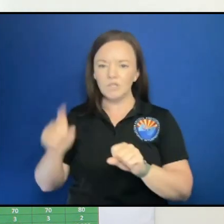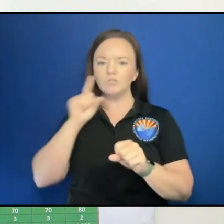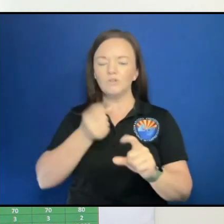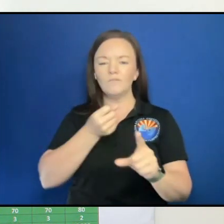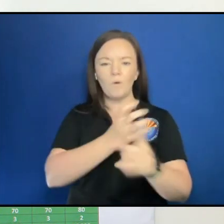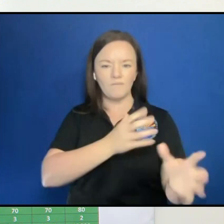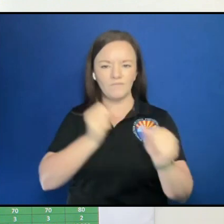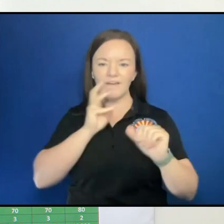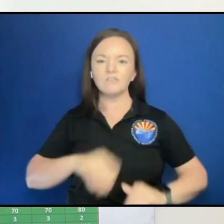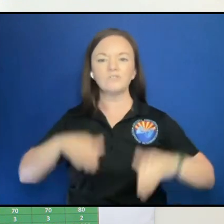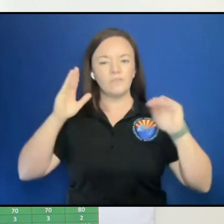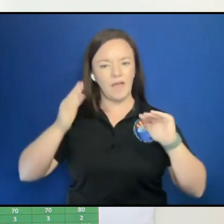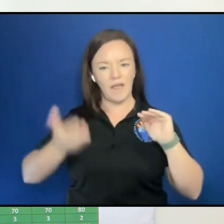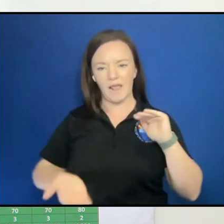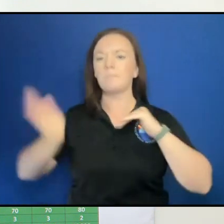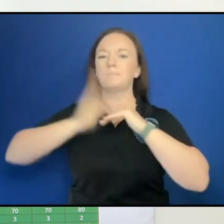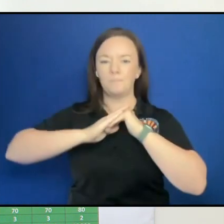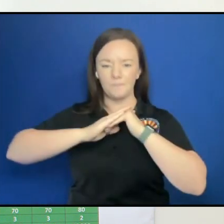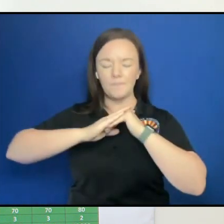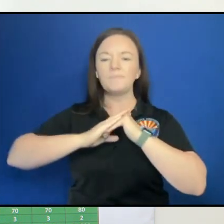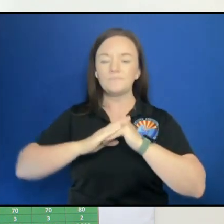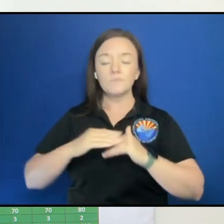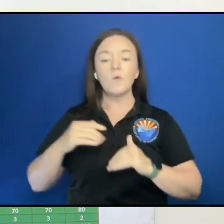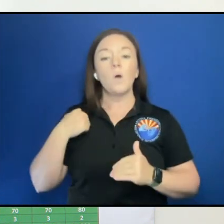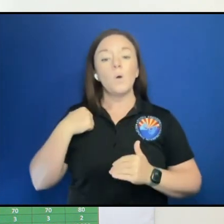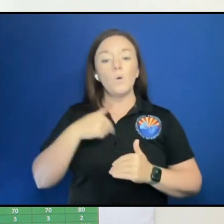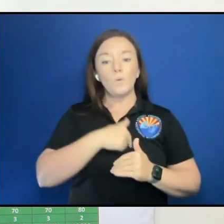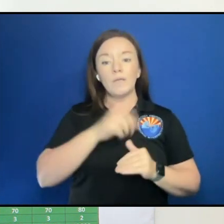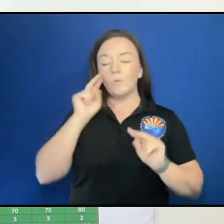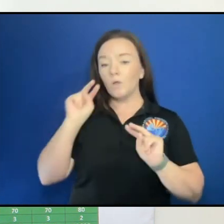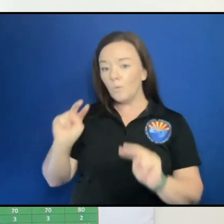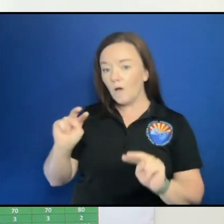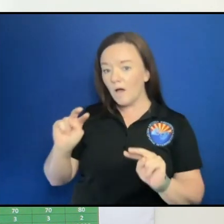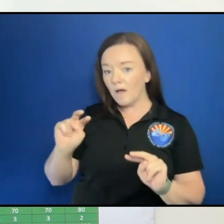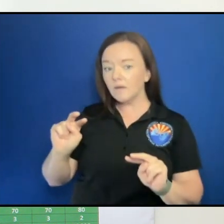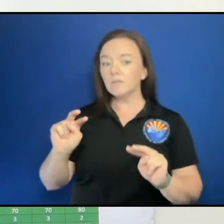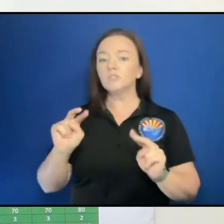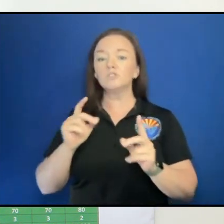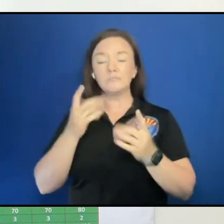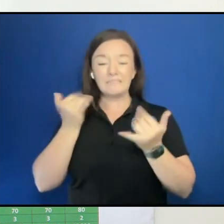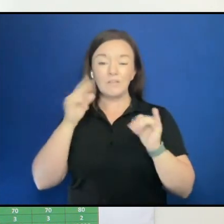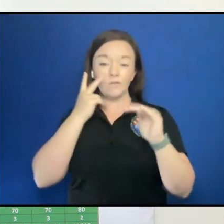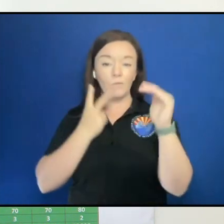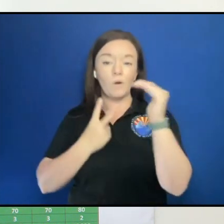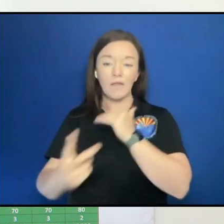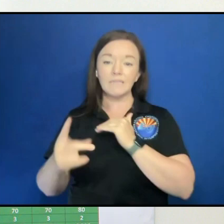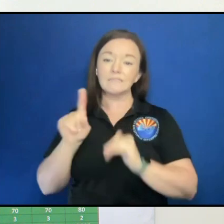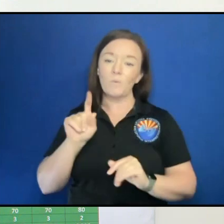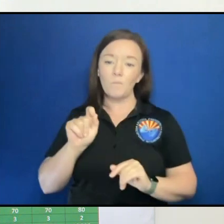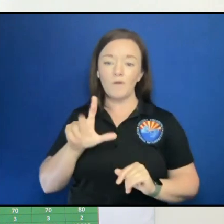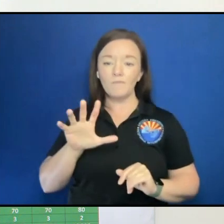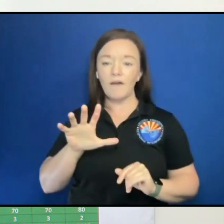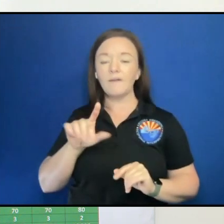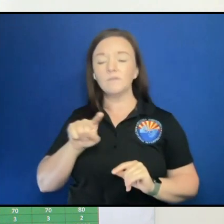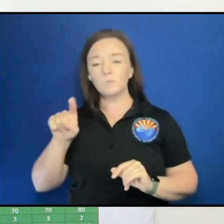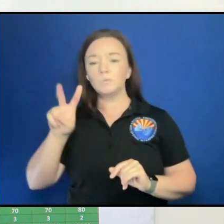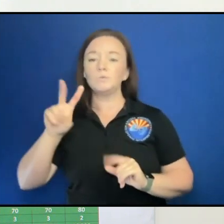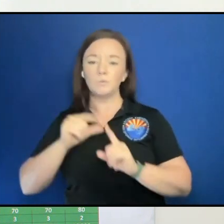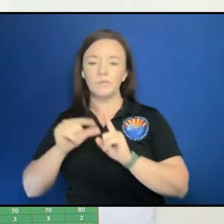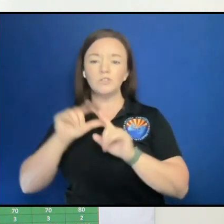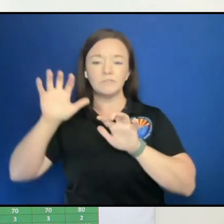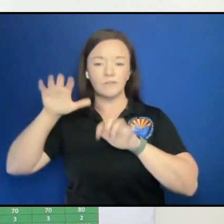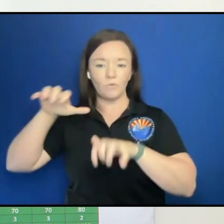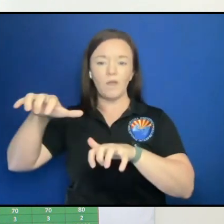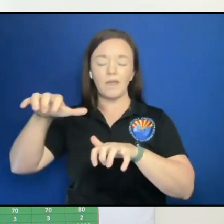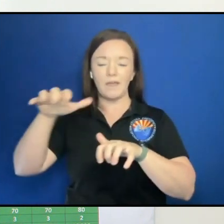be watching, but we are still forecasting over 1 inch to maybe 2 inches of rain for a wide area across